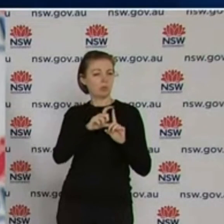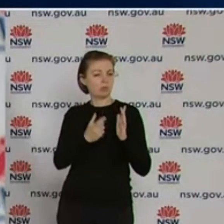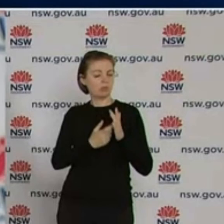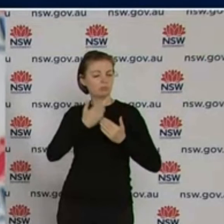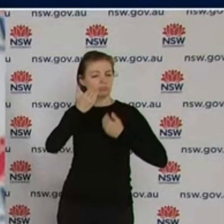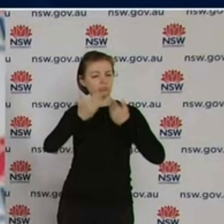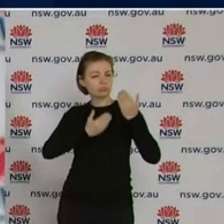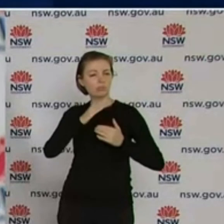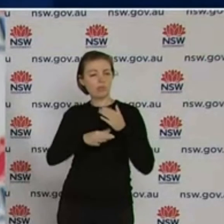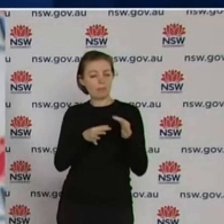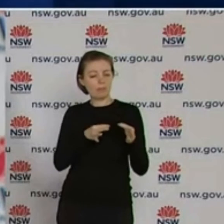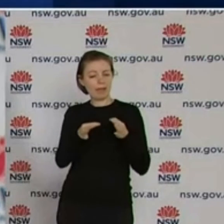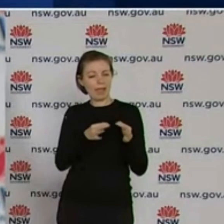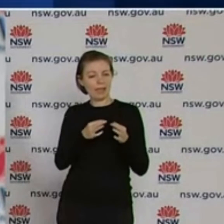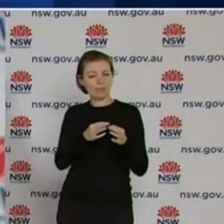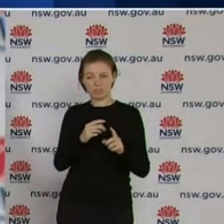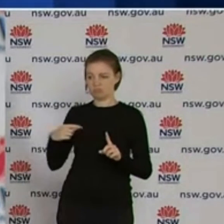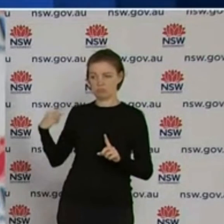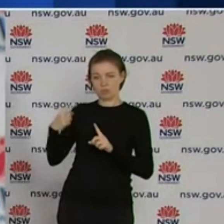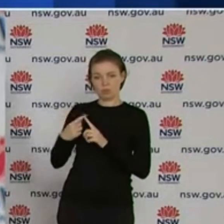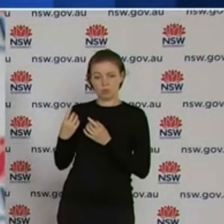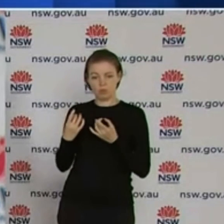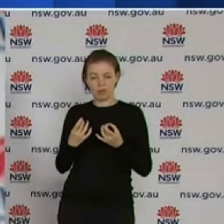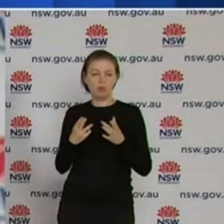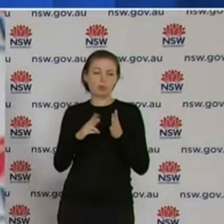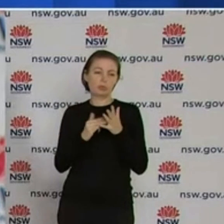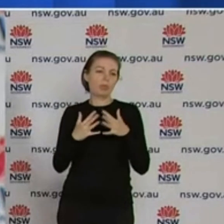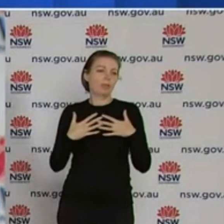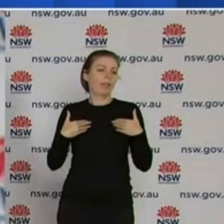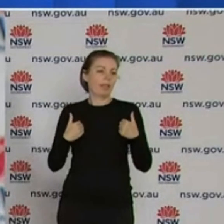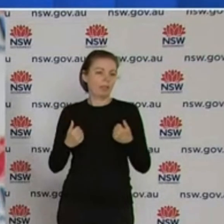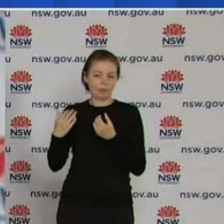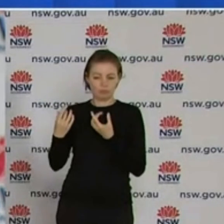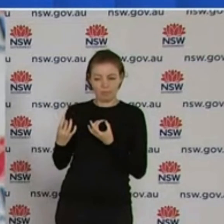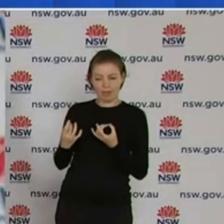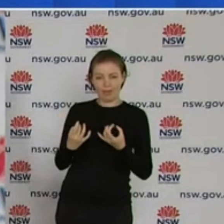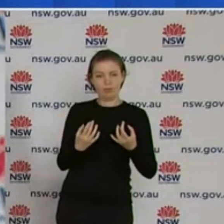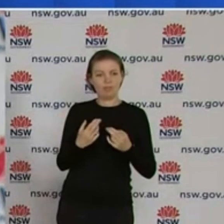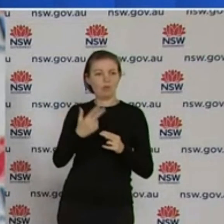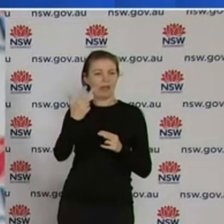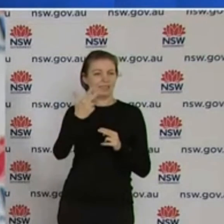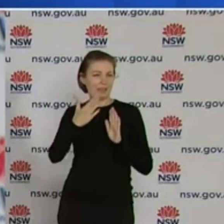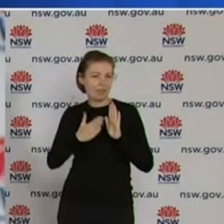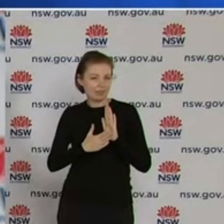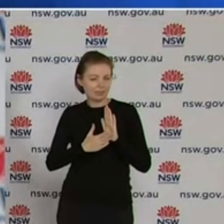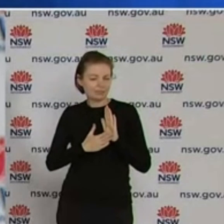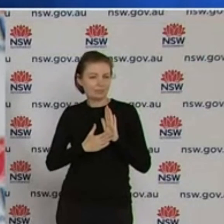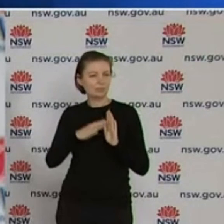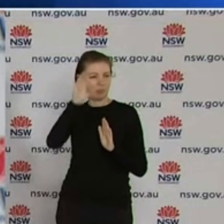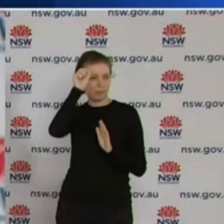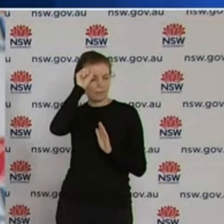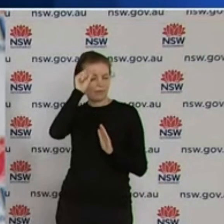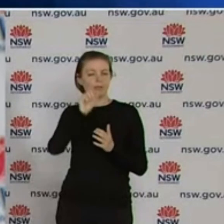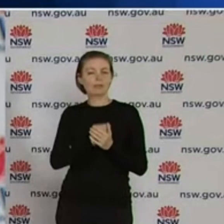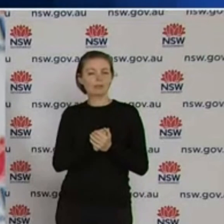in detail the plans that we've been preparing, or I should say the health system has been preparing in excess of 18 months. So those plans